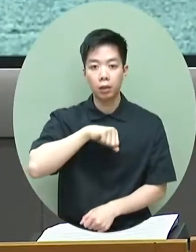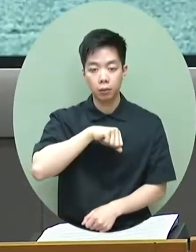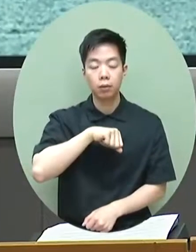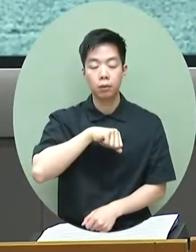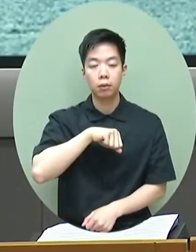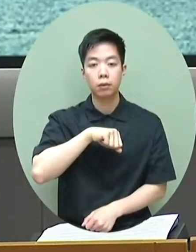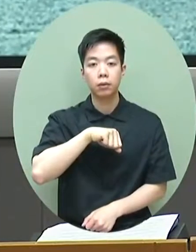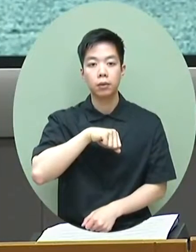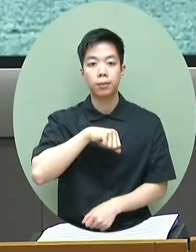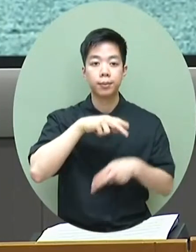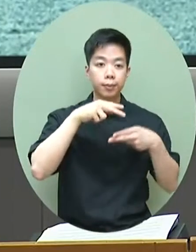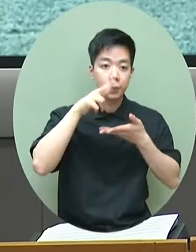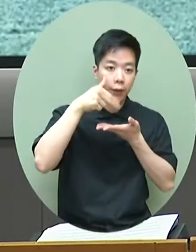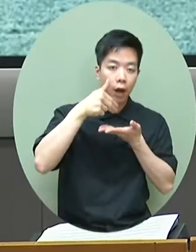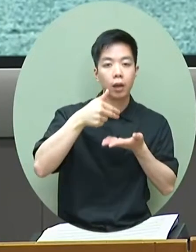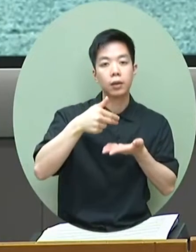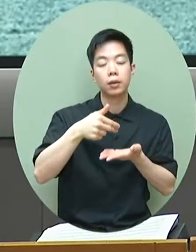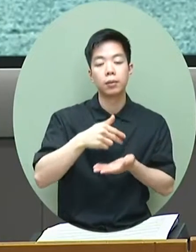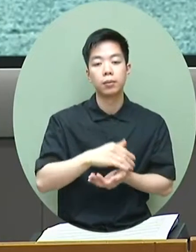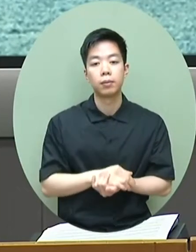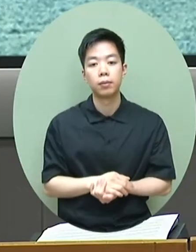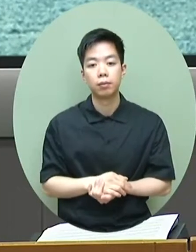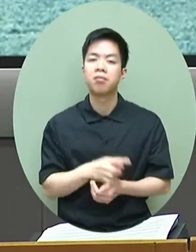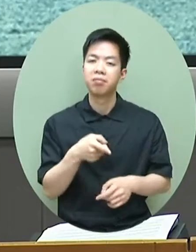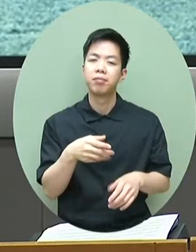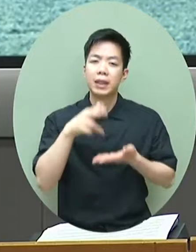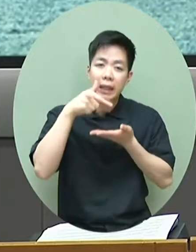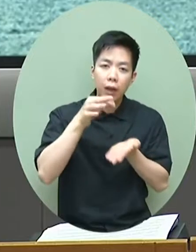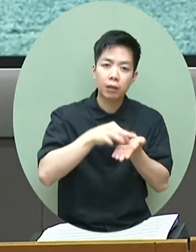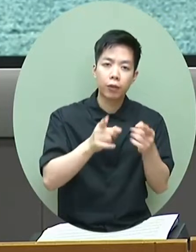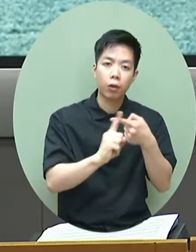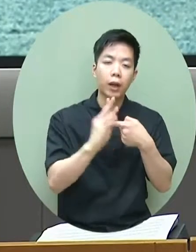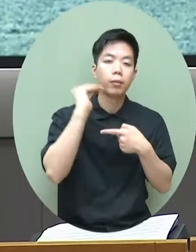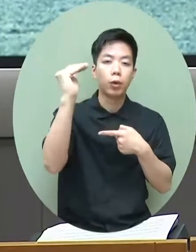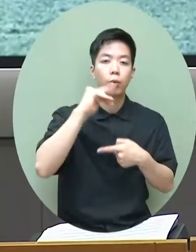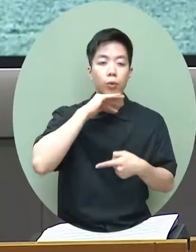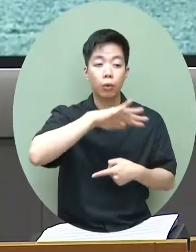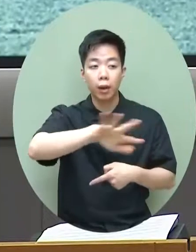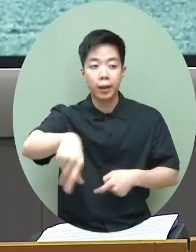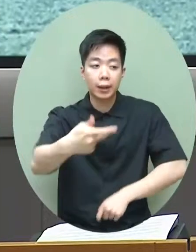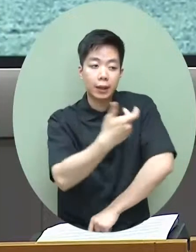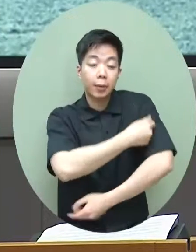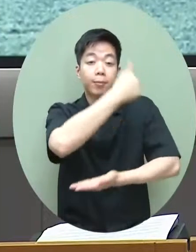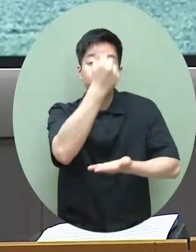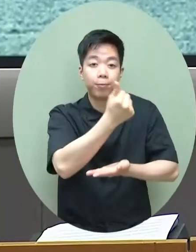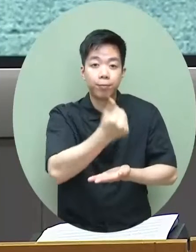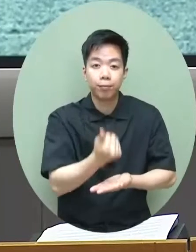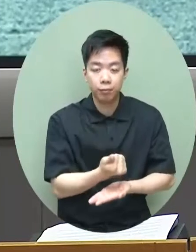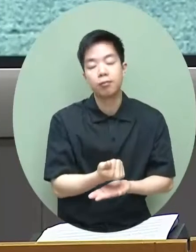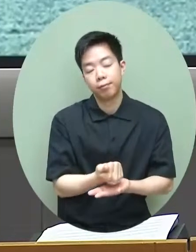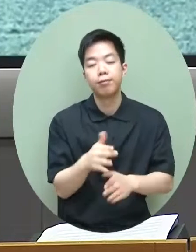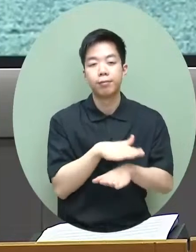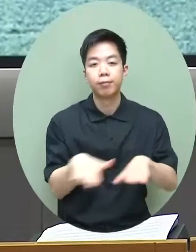when people are out eating at a high-risk situation, if the diners have been vaccinated, then they'll be safer,